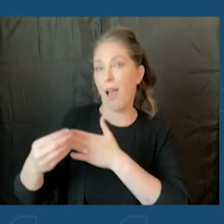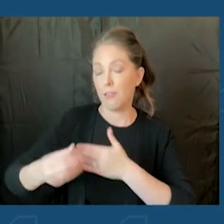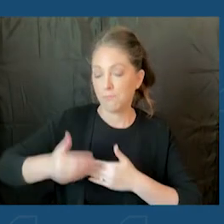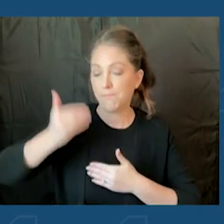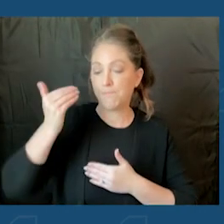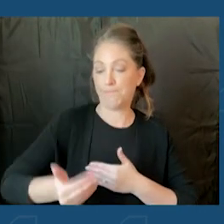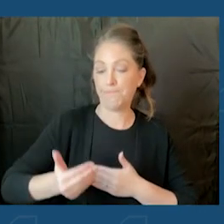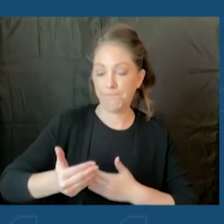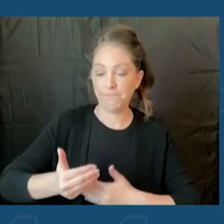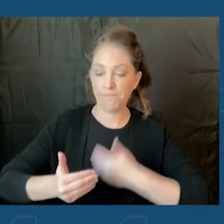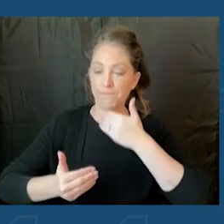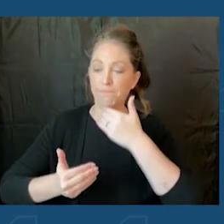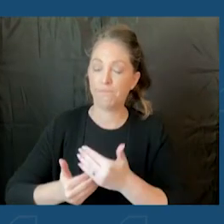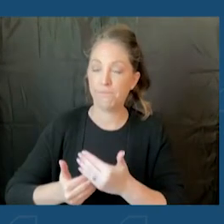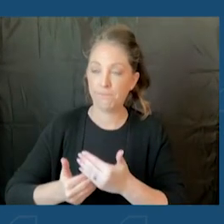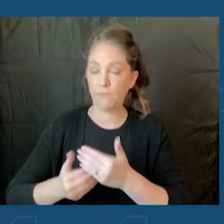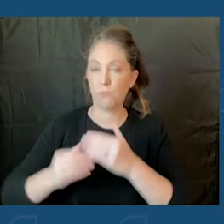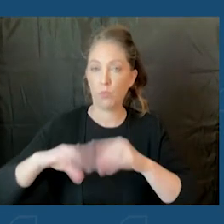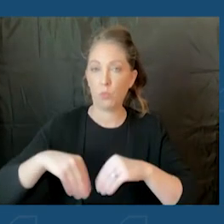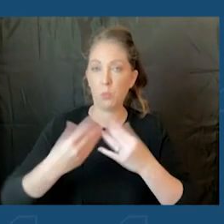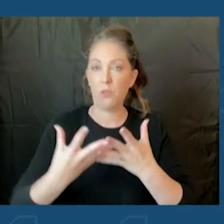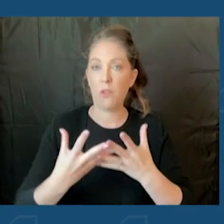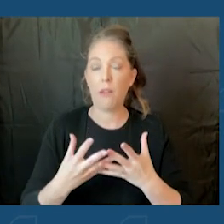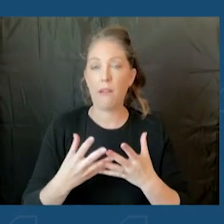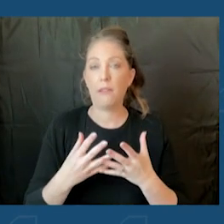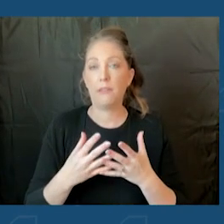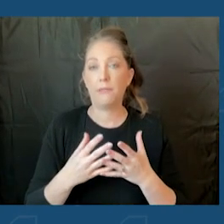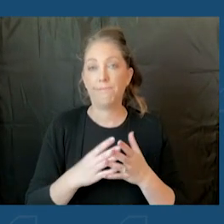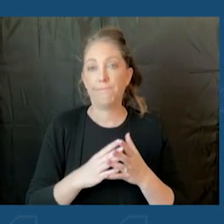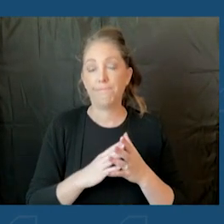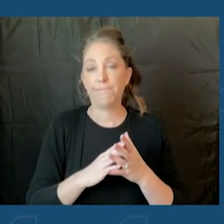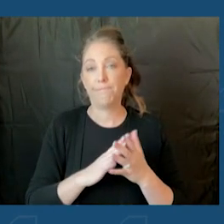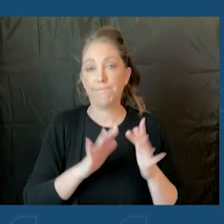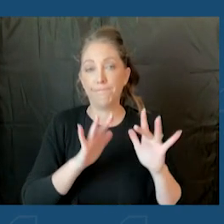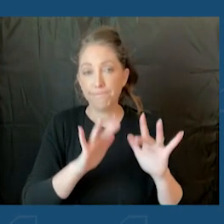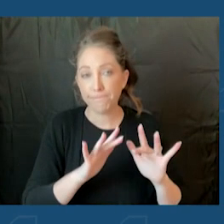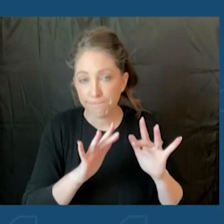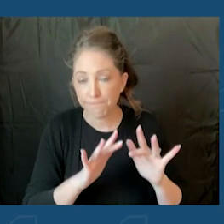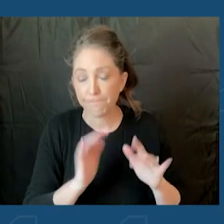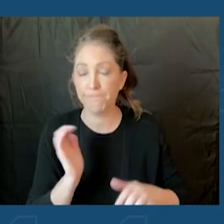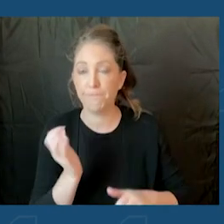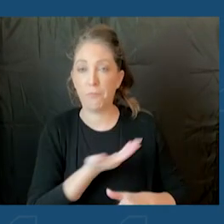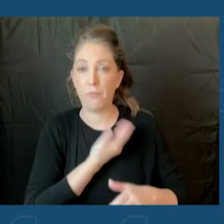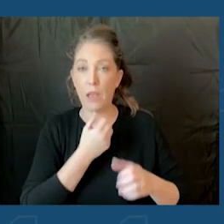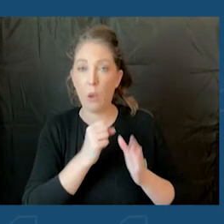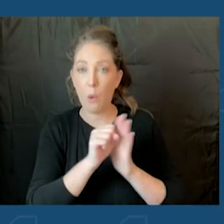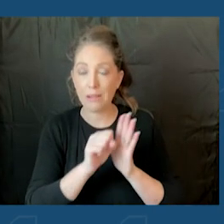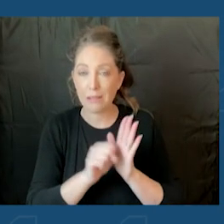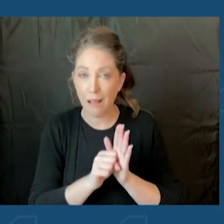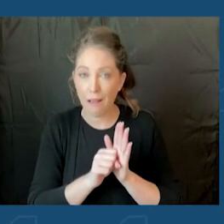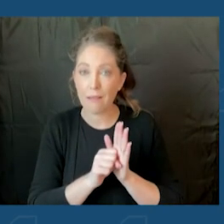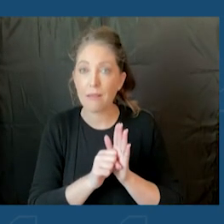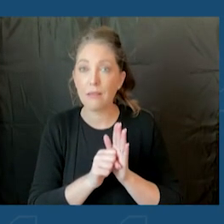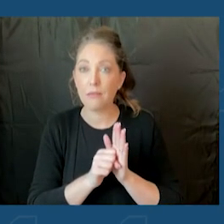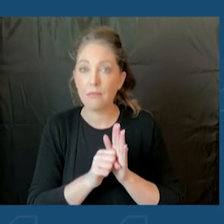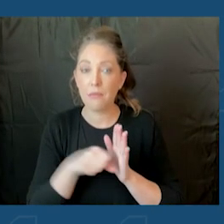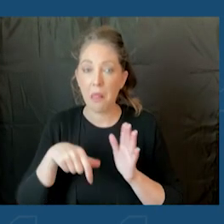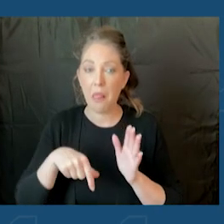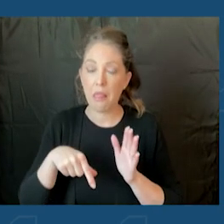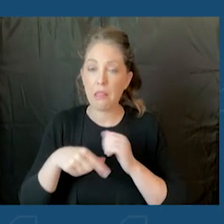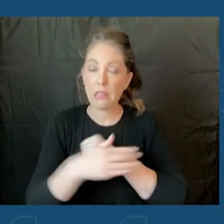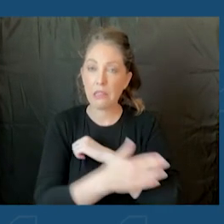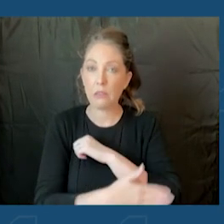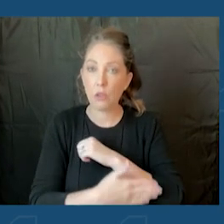provided comfort to our state and to people all across this country that we can do